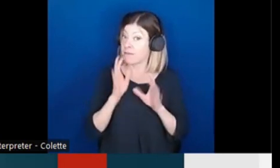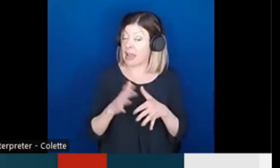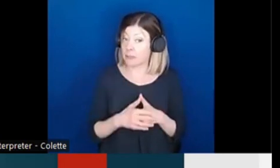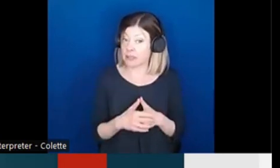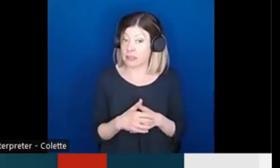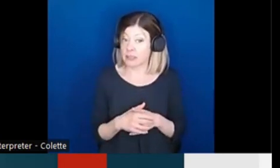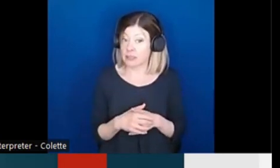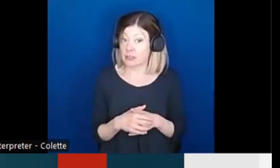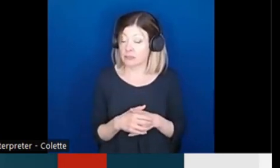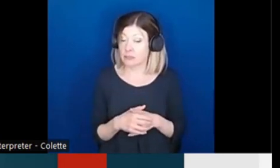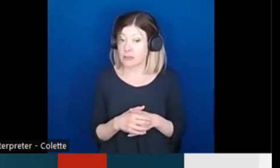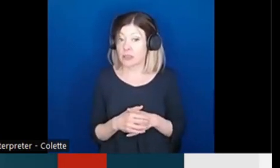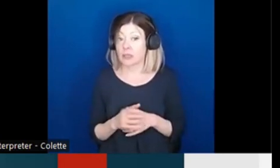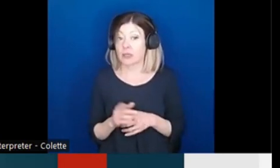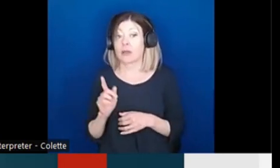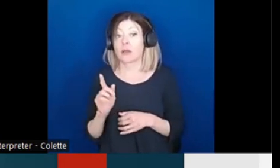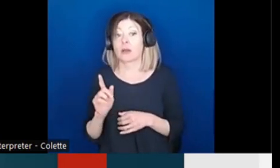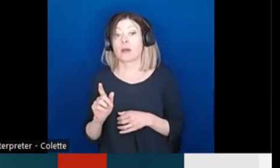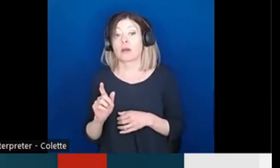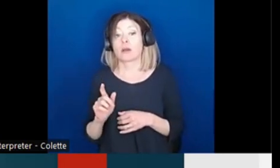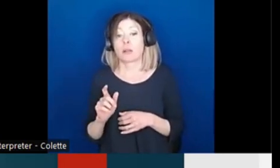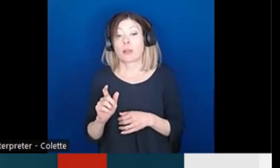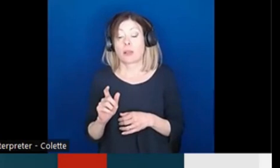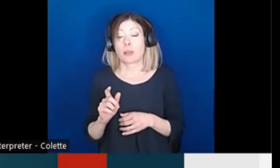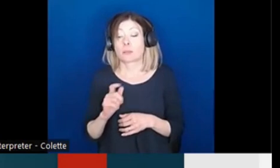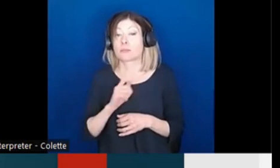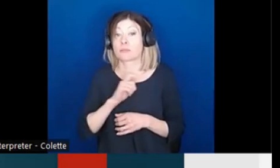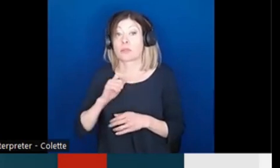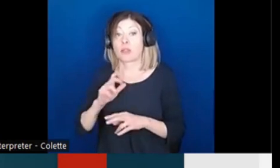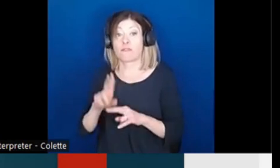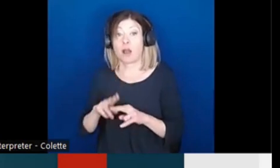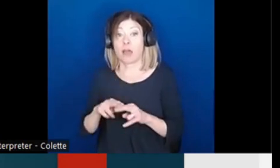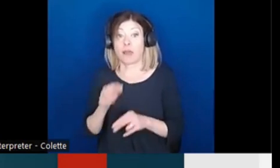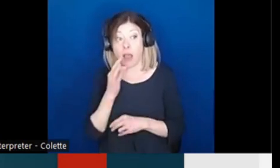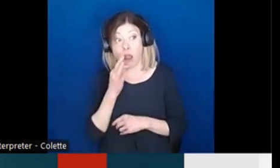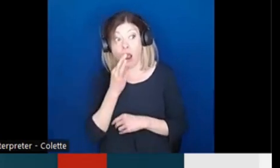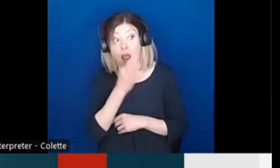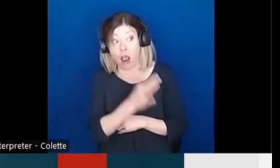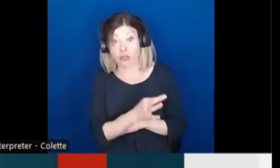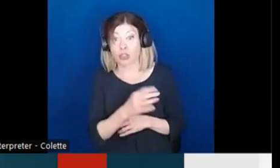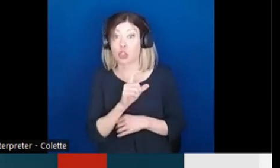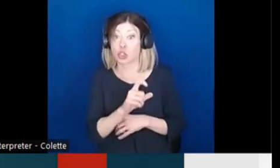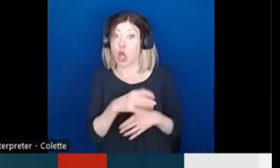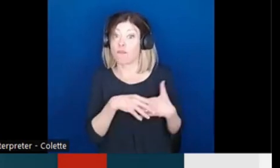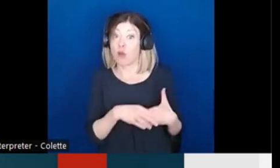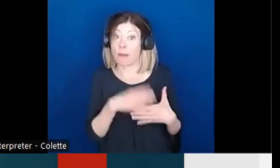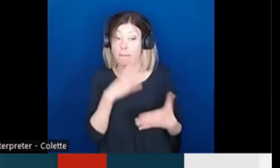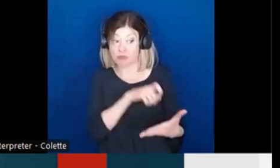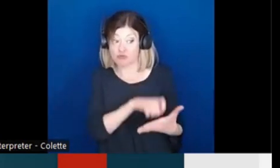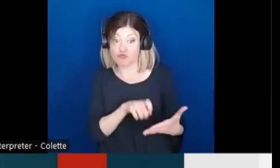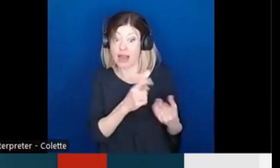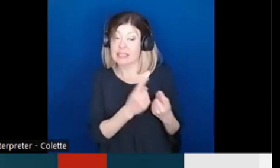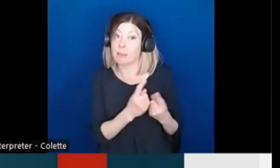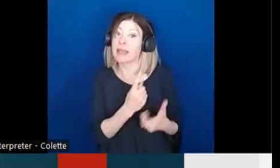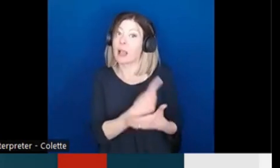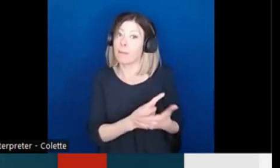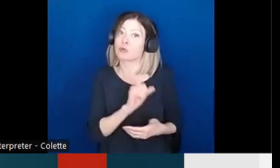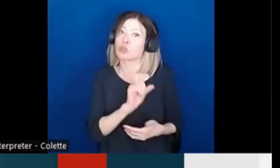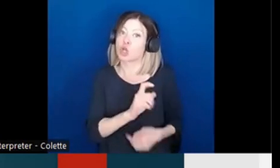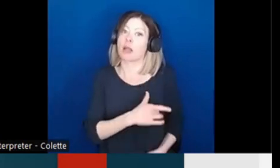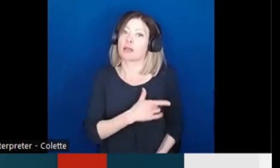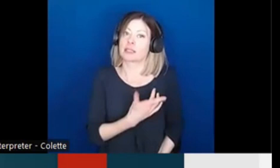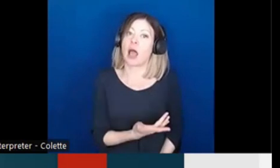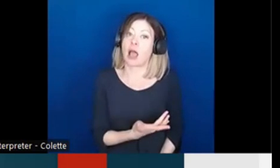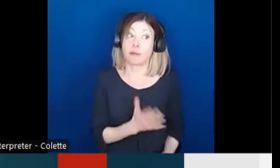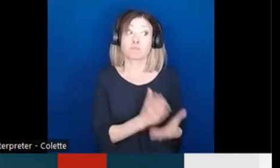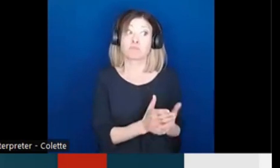Brontë asked a friend of Charlotte's, Elizabeth Gaskell, to write something about her life. And she did. Because accounts started to